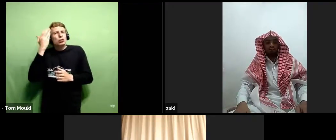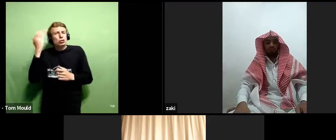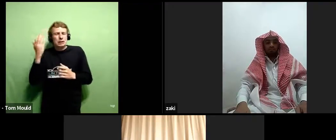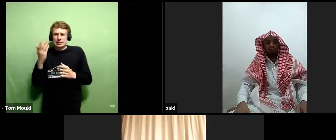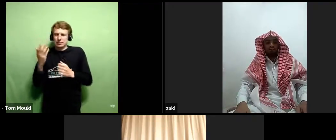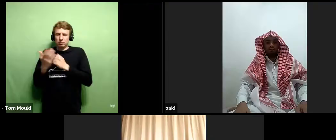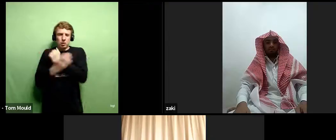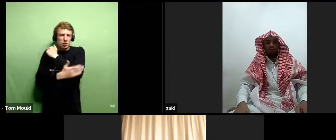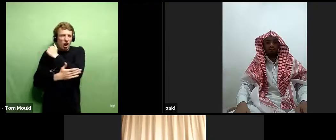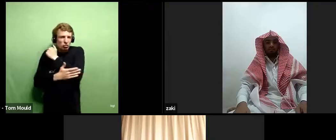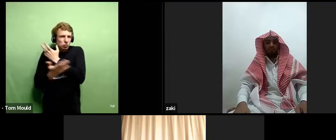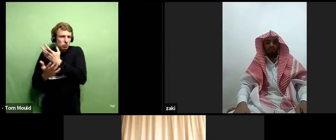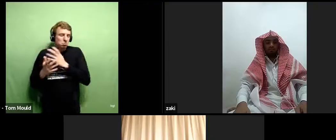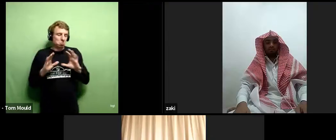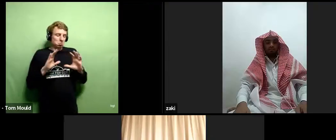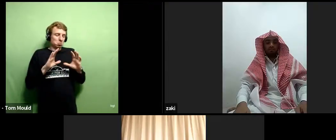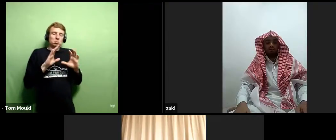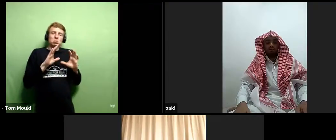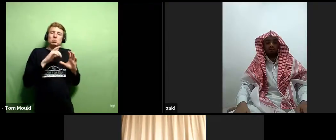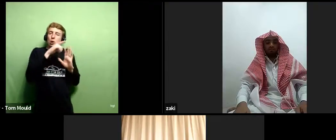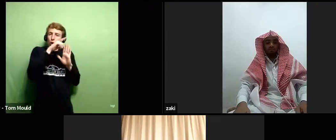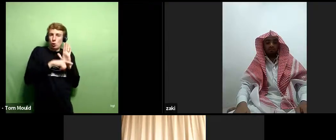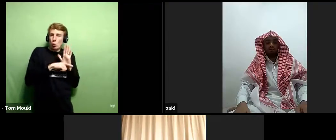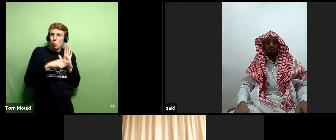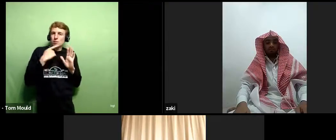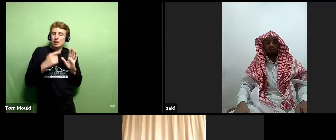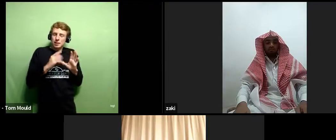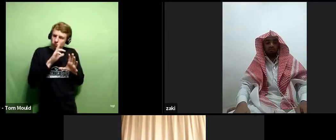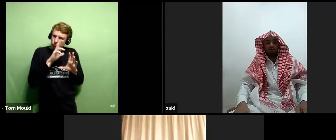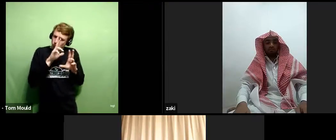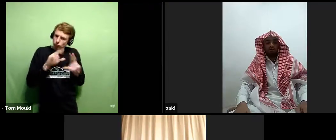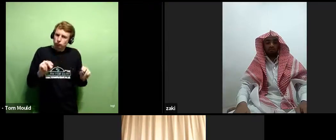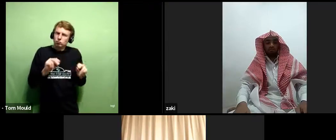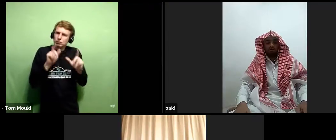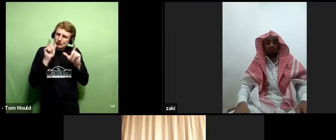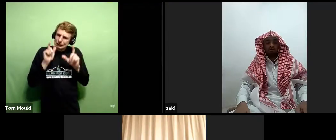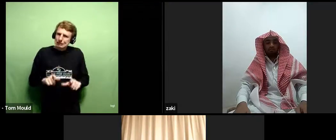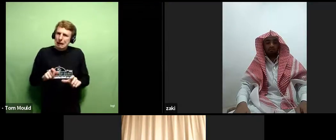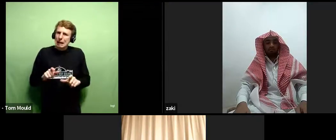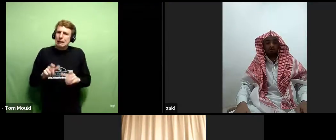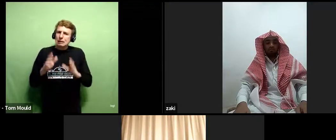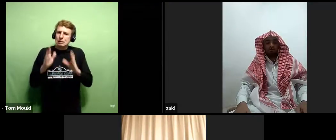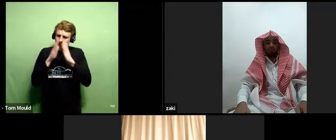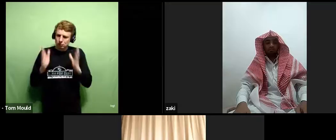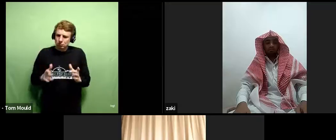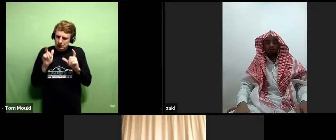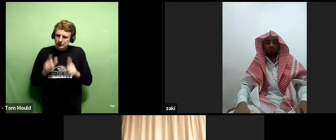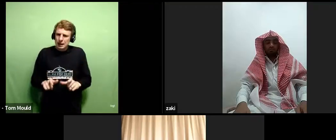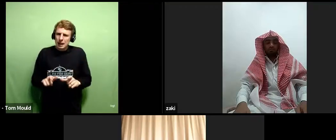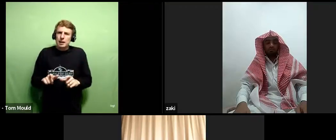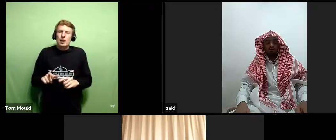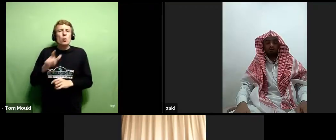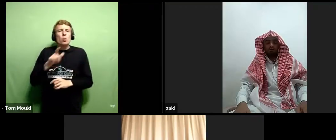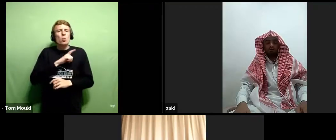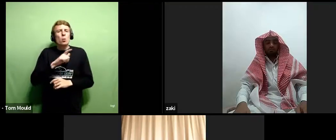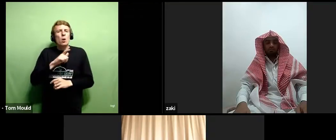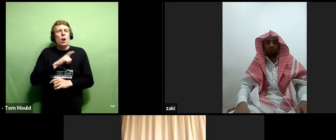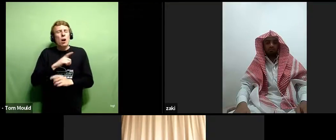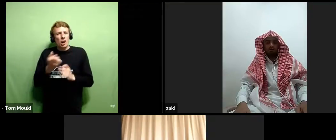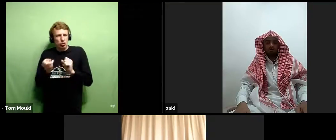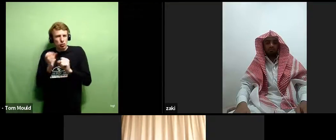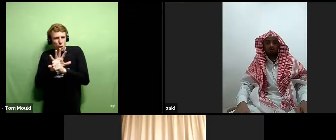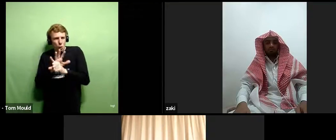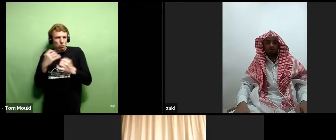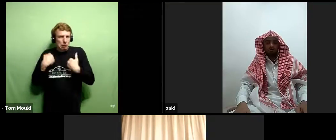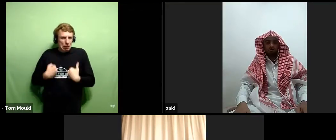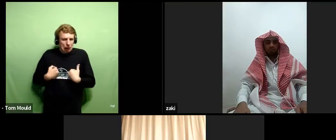sickness. However, this doesn't prevent this person from talking to the other household. So, for